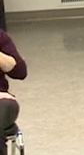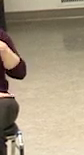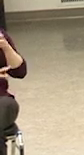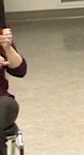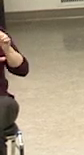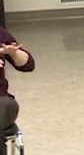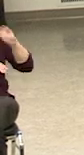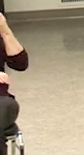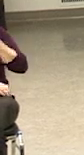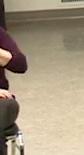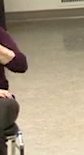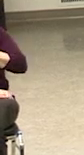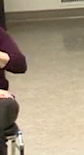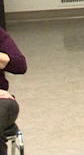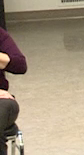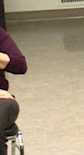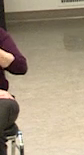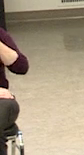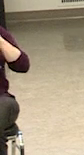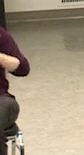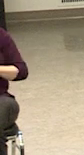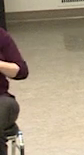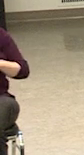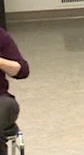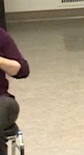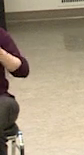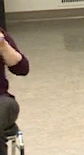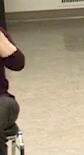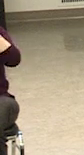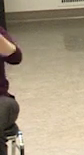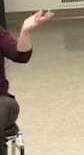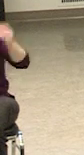space for myself so that I can be heard.